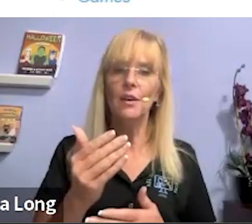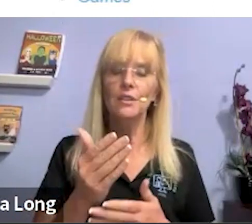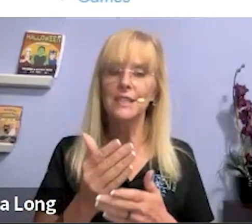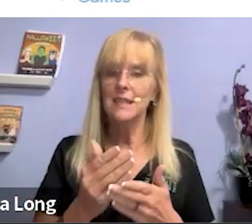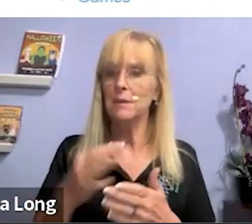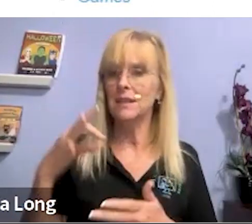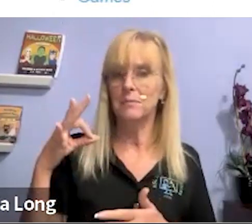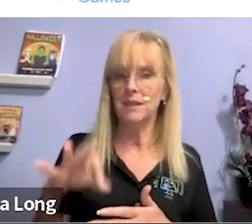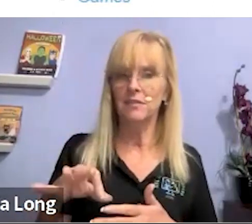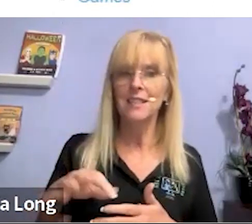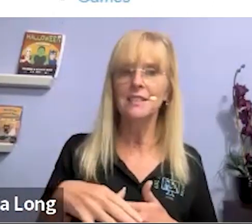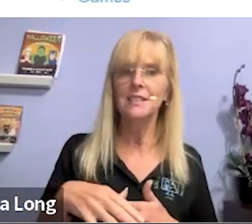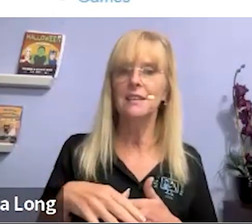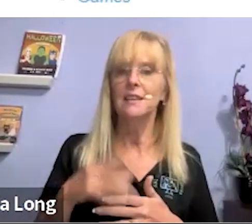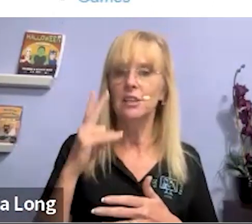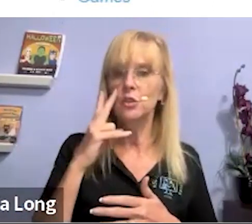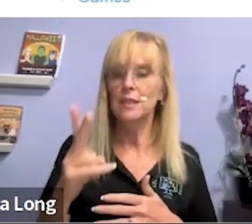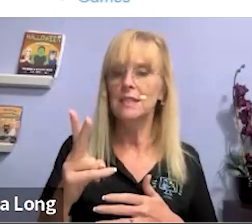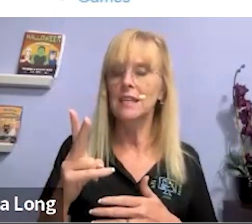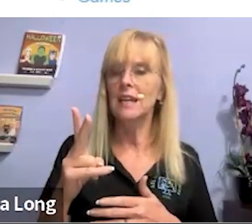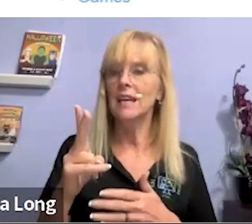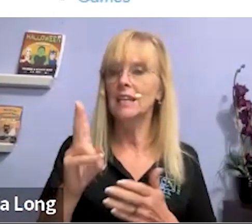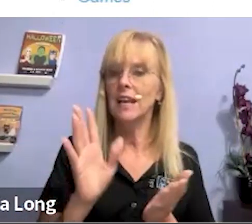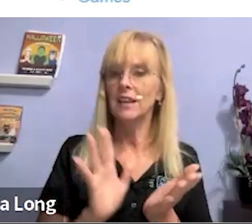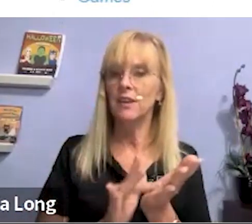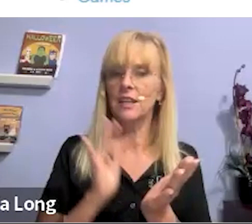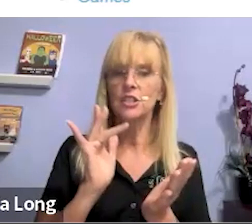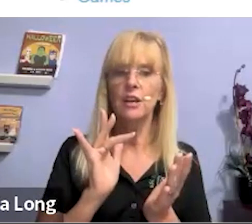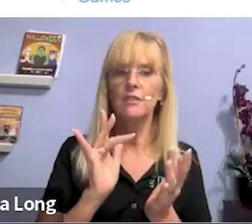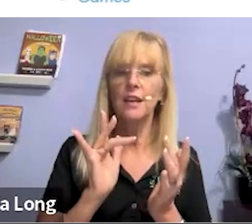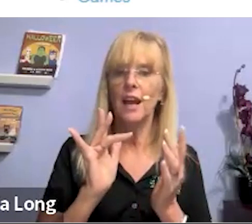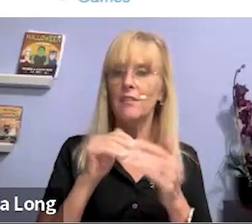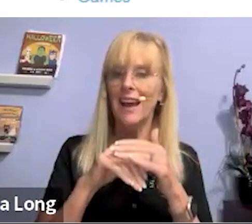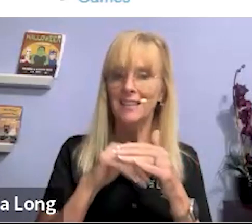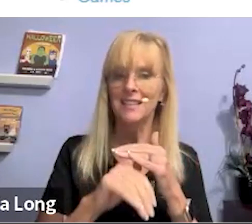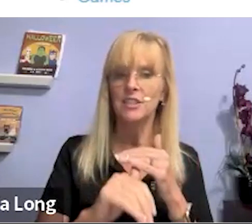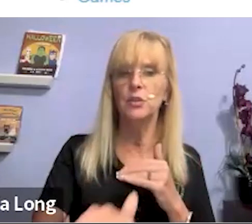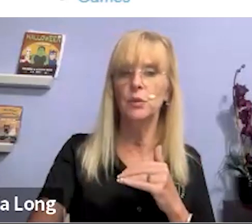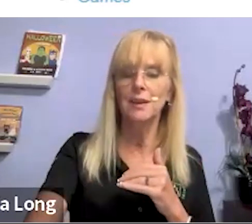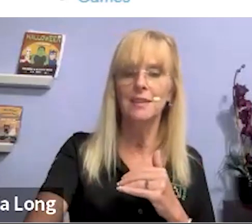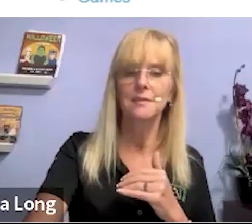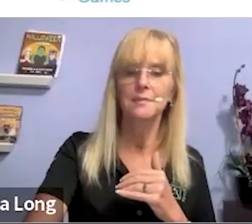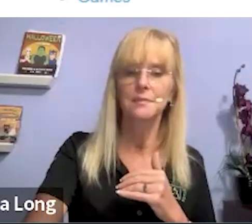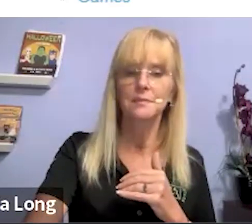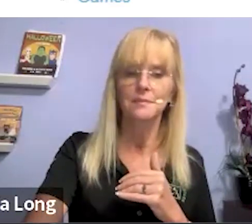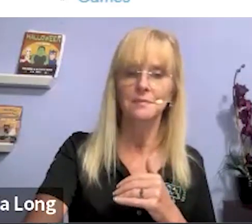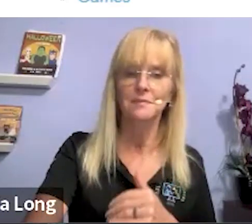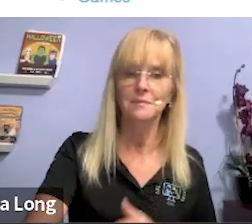These are just some of the benefits that you can see and take advantage of and have access to.